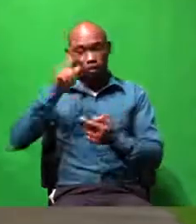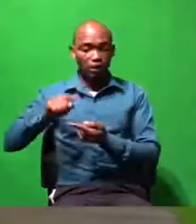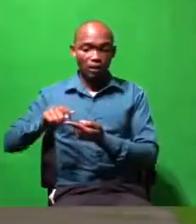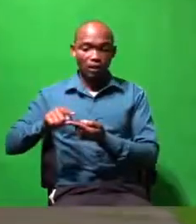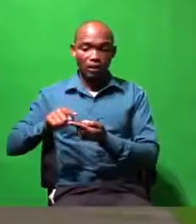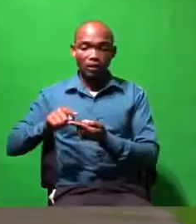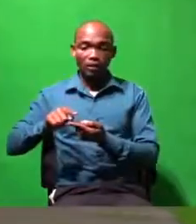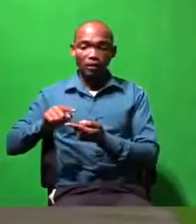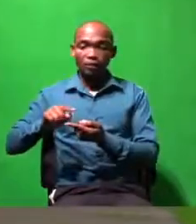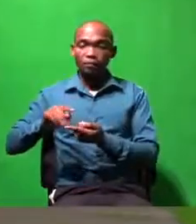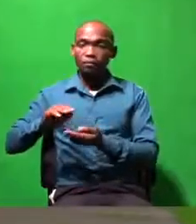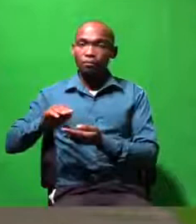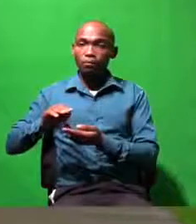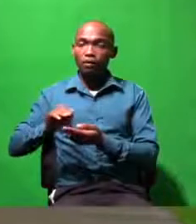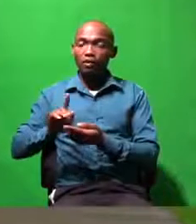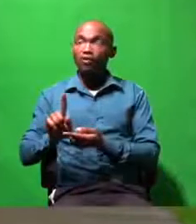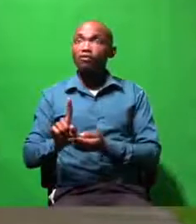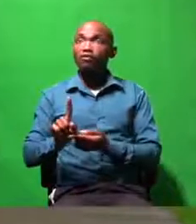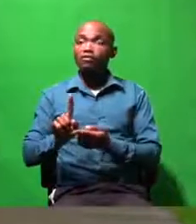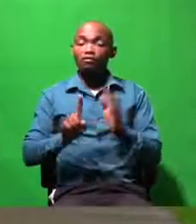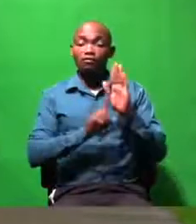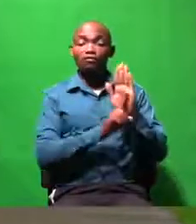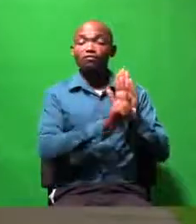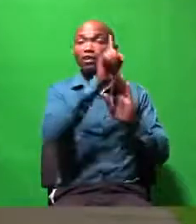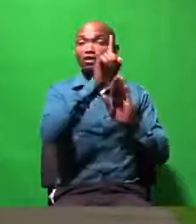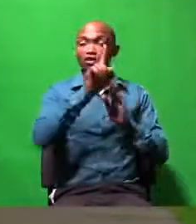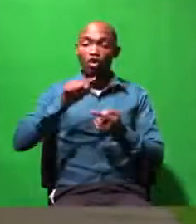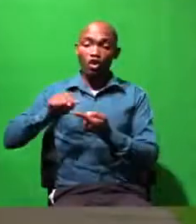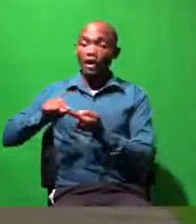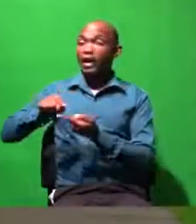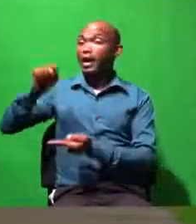height. To determine